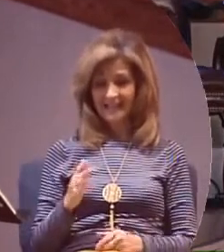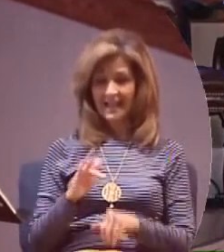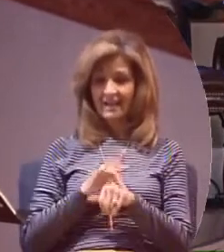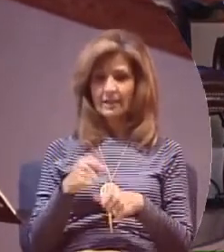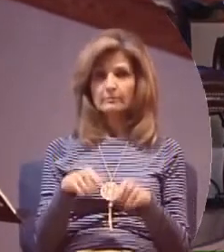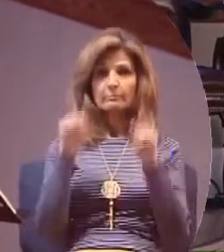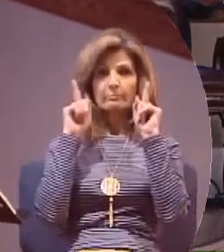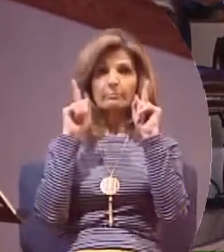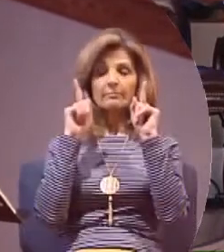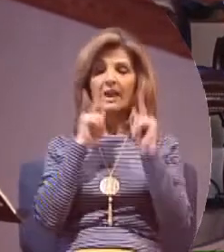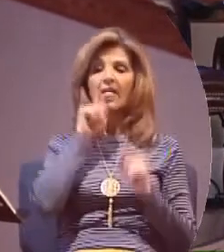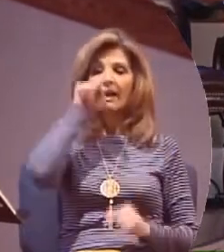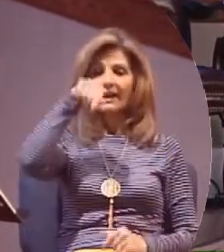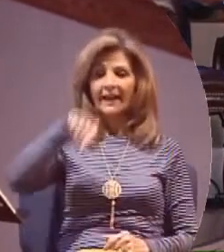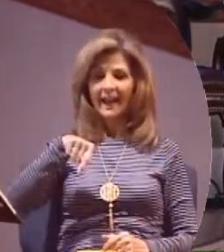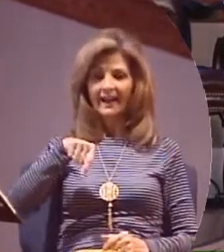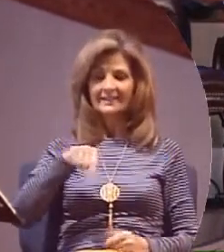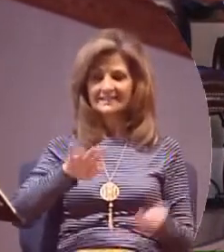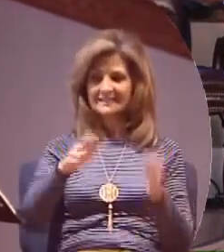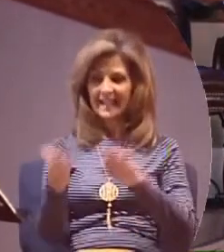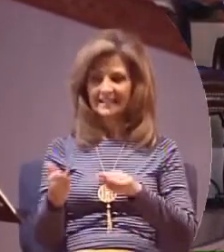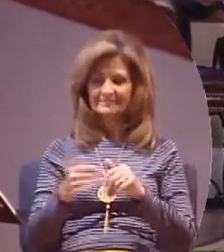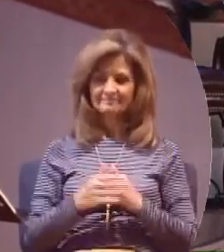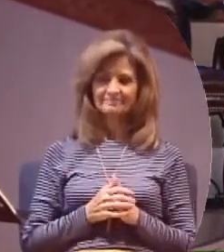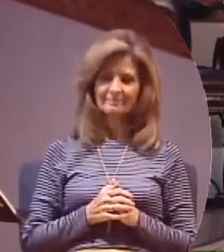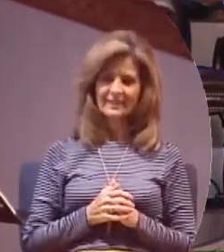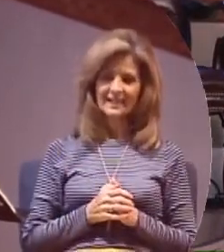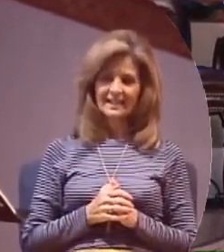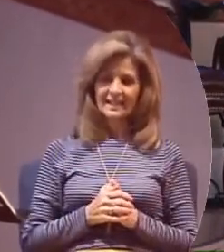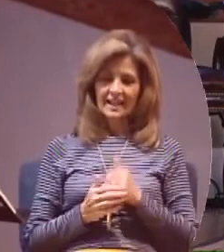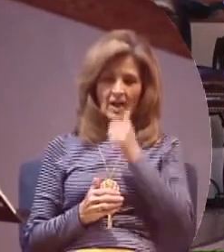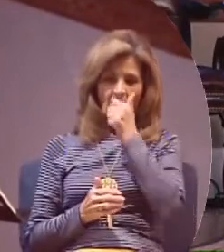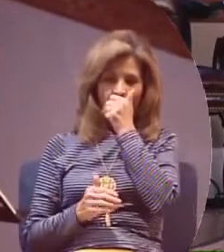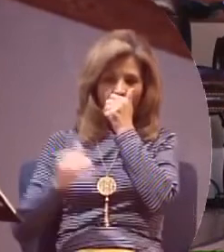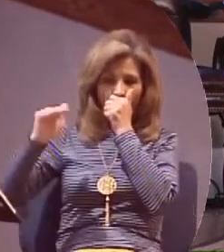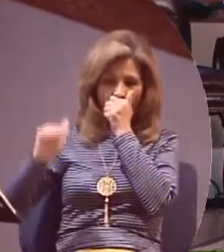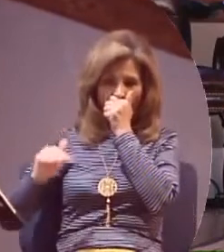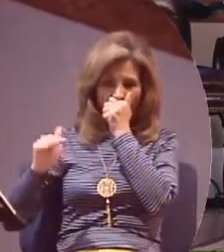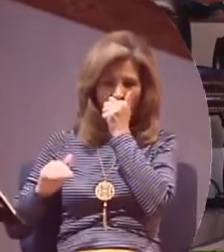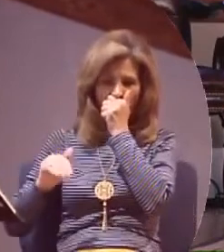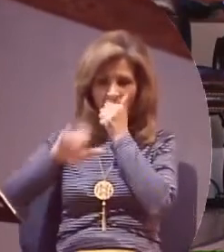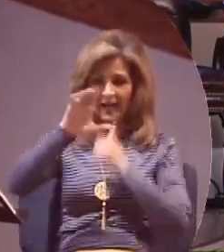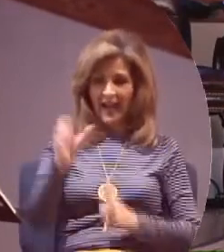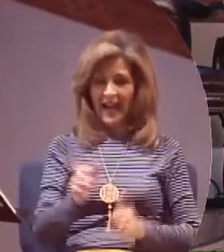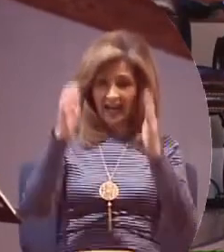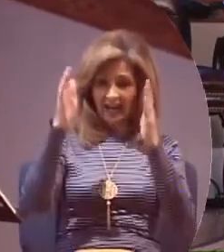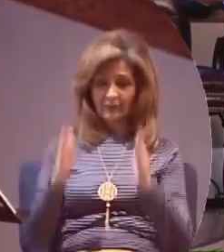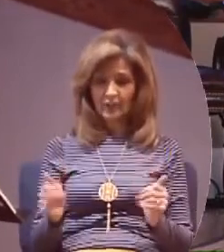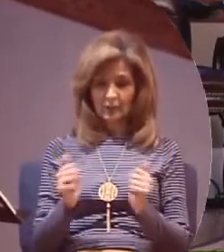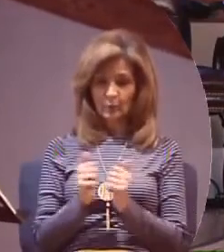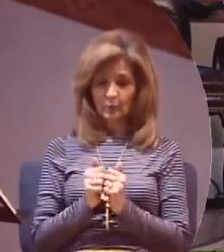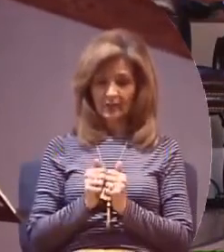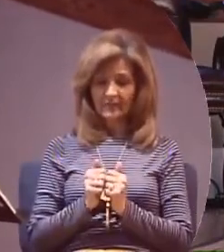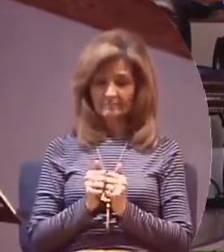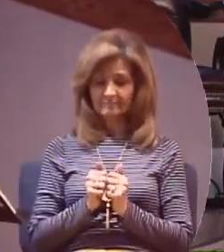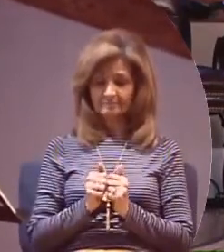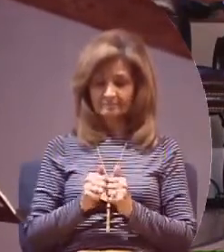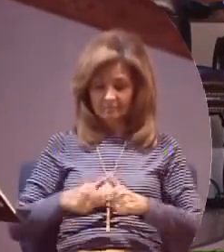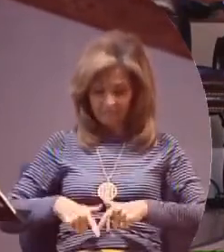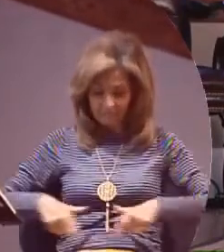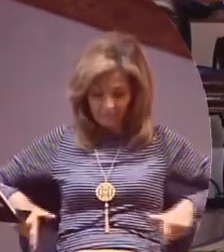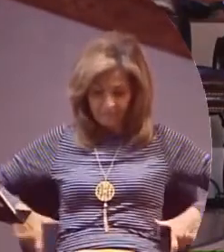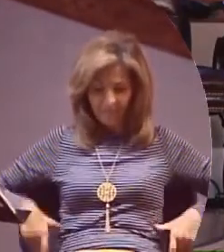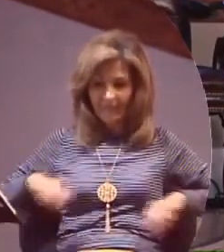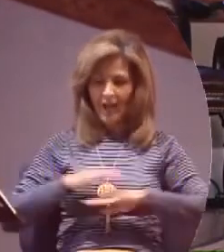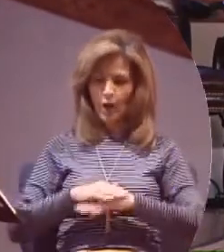air, its tongue's hanging out of its mouth. It's dead. And there's a little old African standing there with a loincloth on. And the